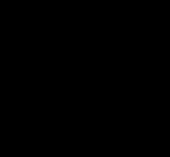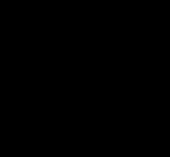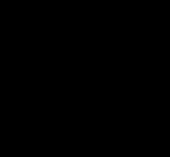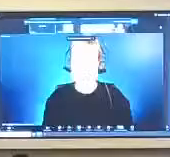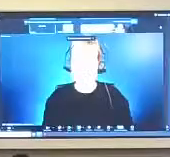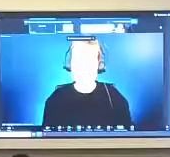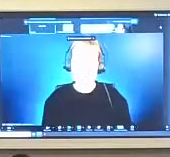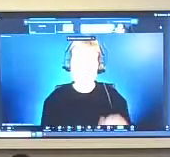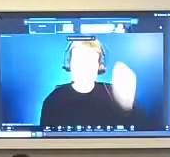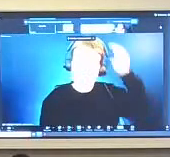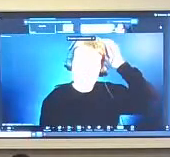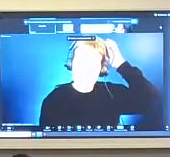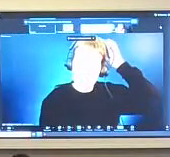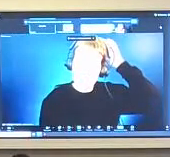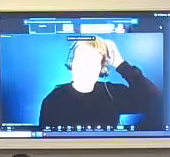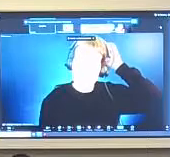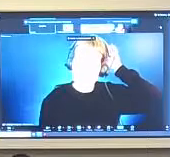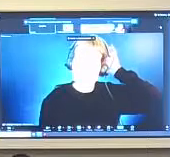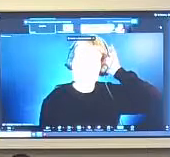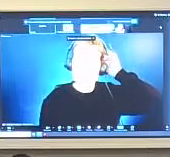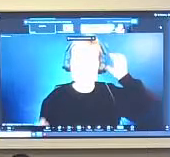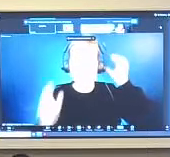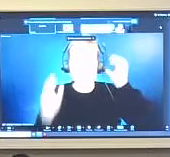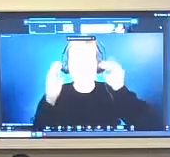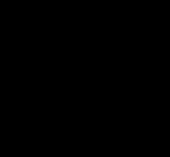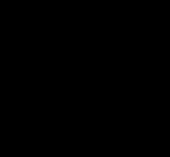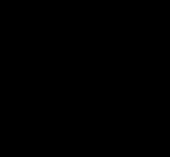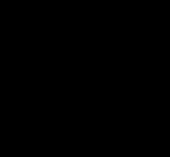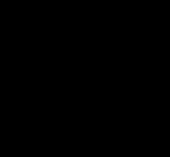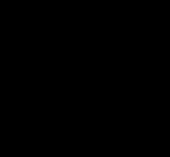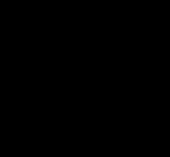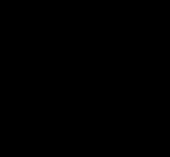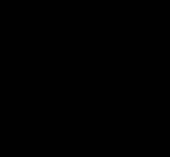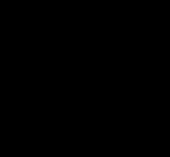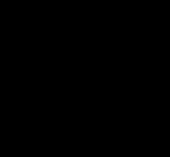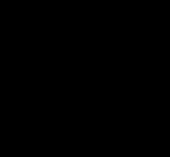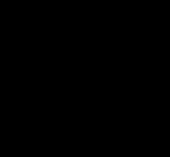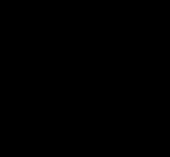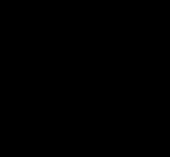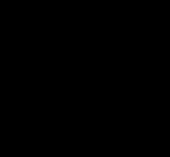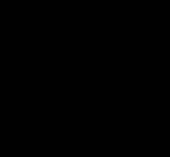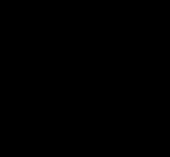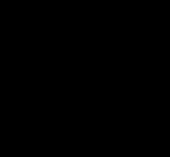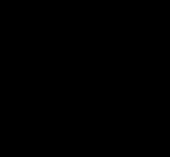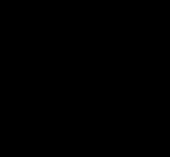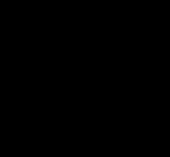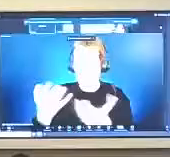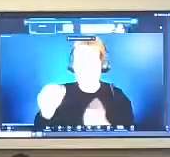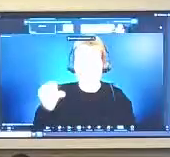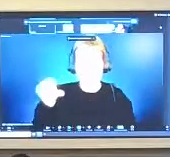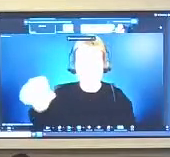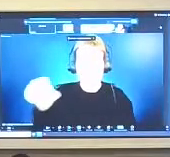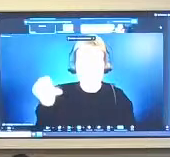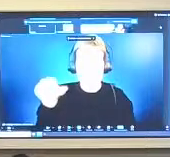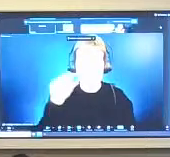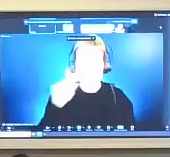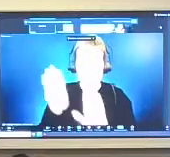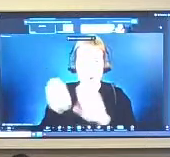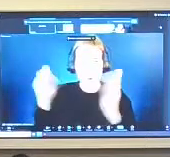push button opened both sets of doors here. There It are, does. Oh, no, it's never going